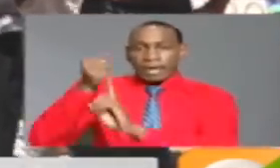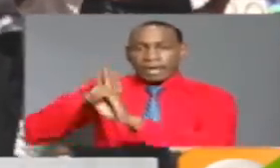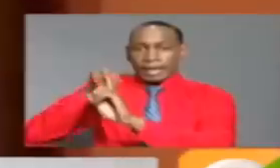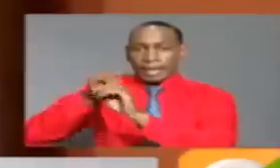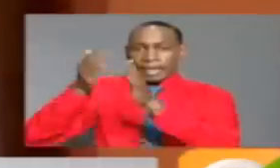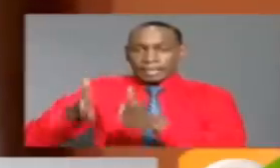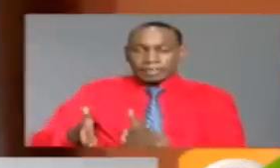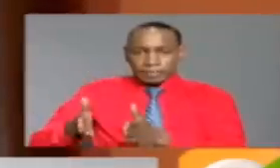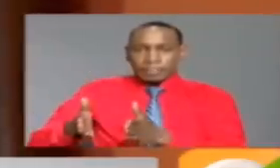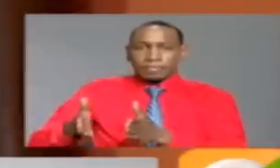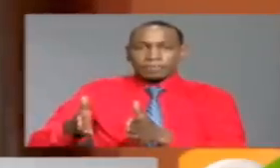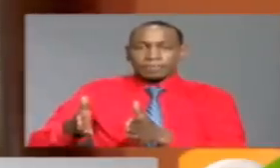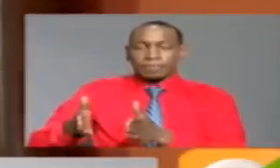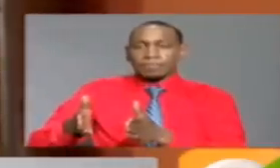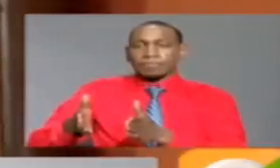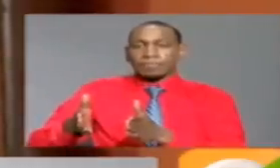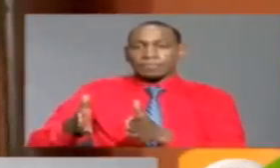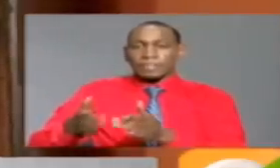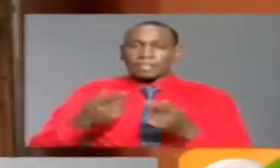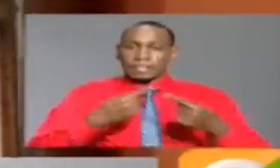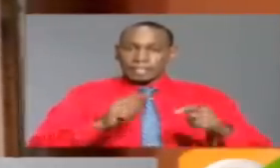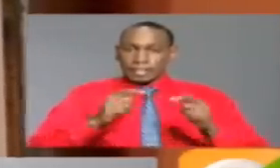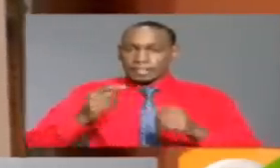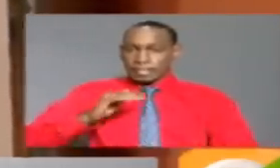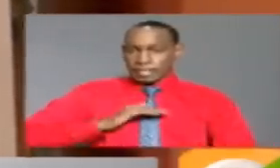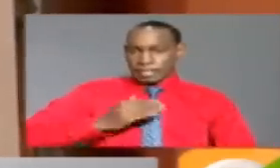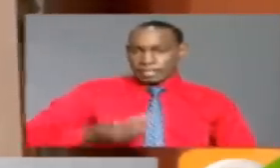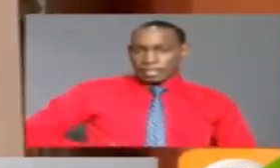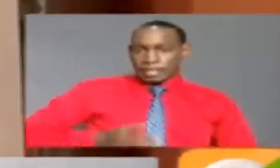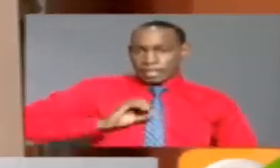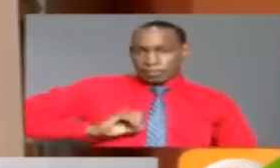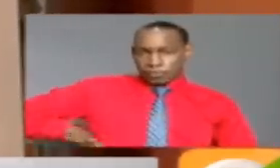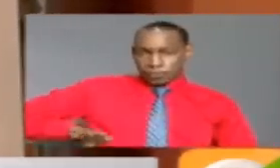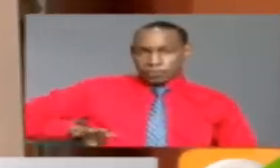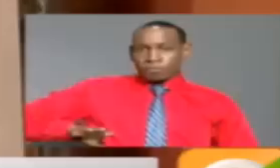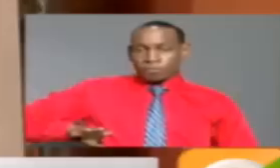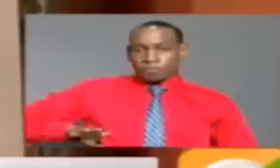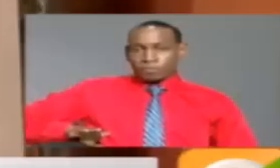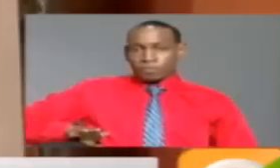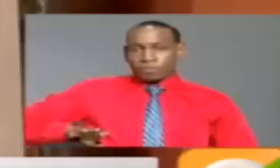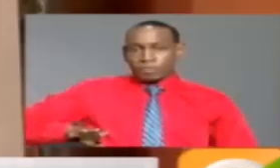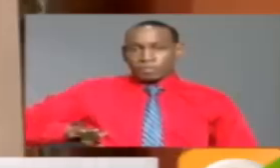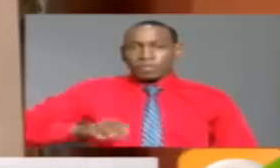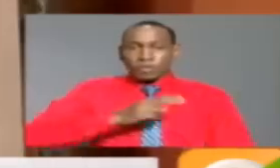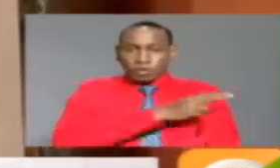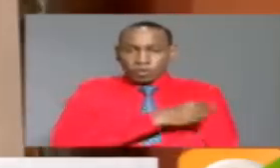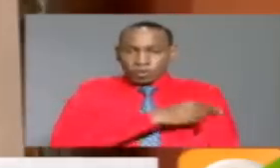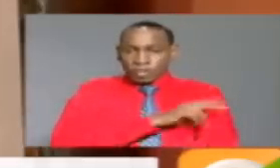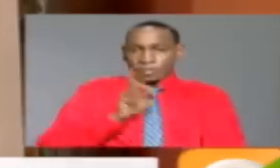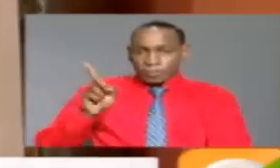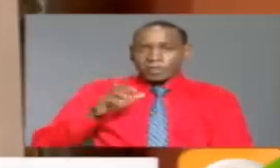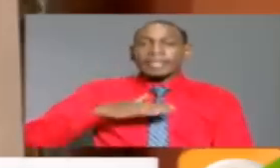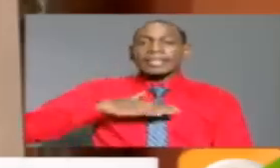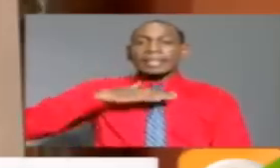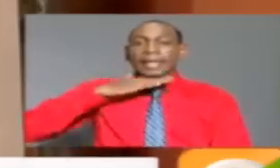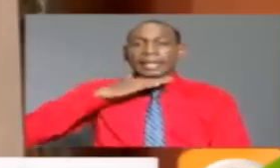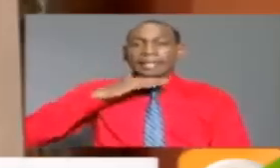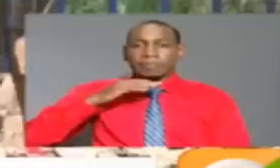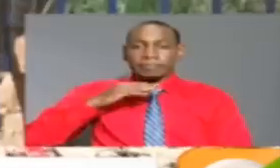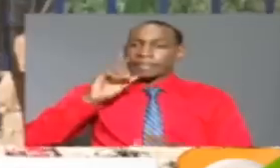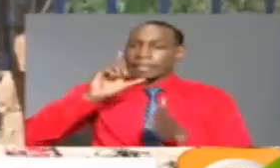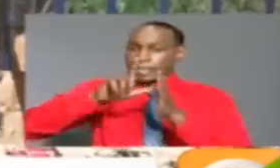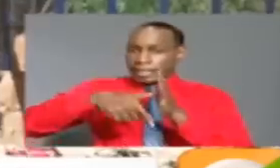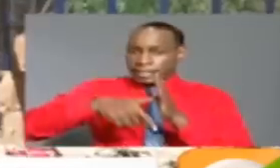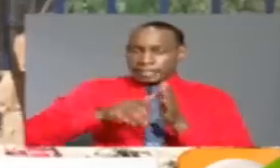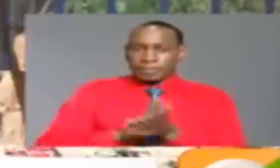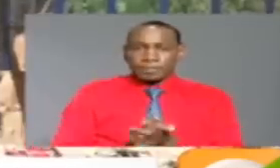a local human rights activist, had attempted to procure an abortion at the dingy clinic and died in the long run.